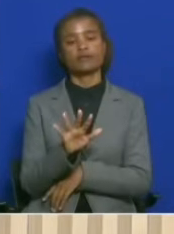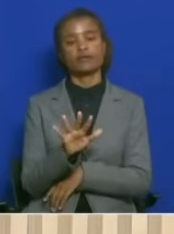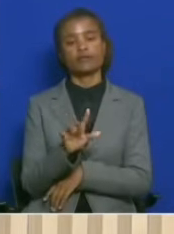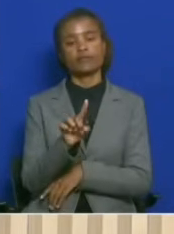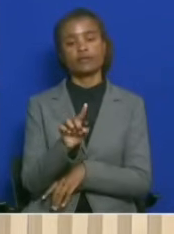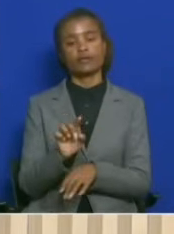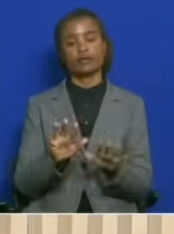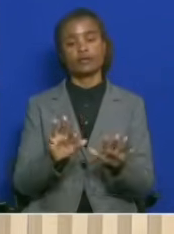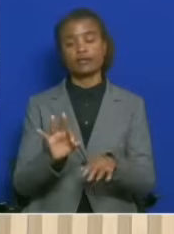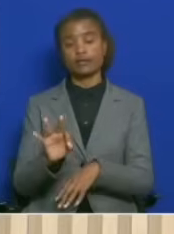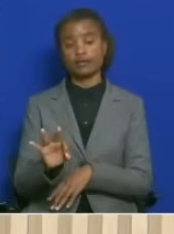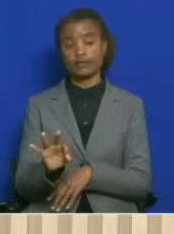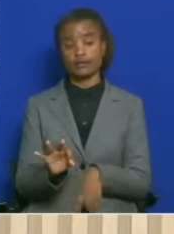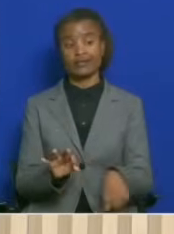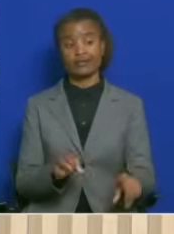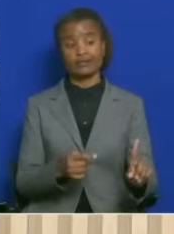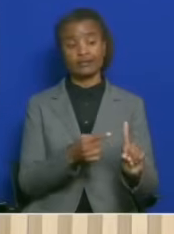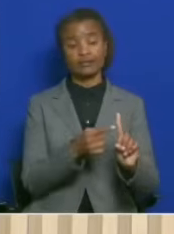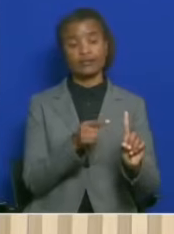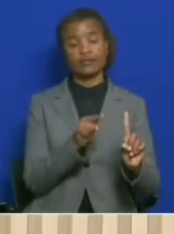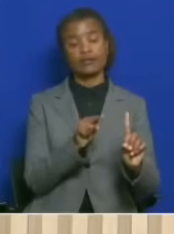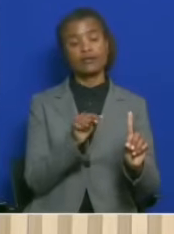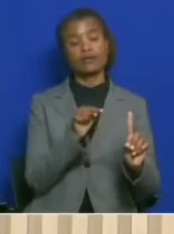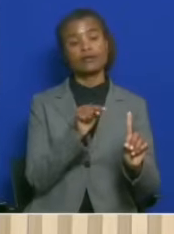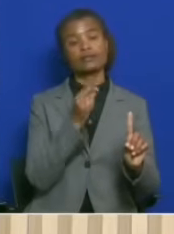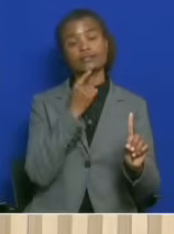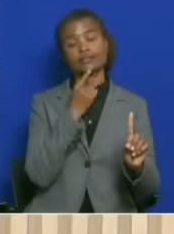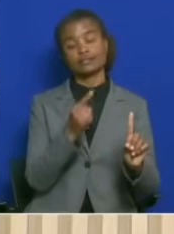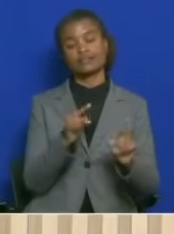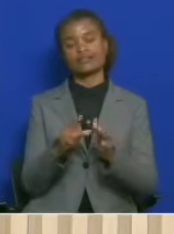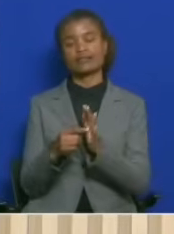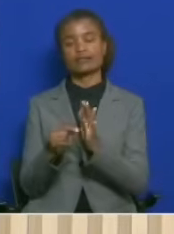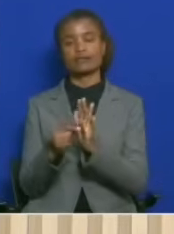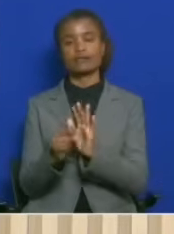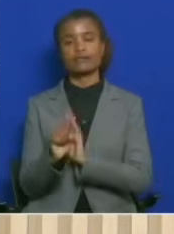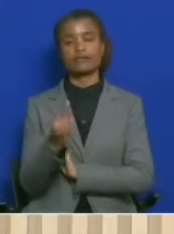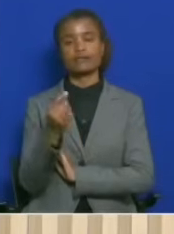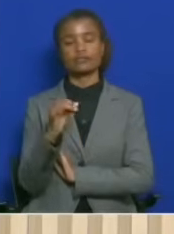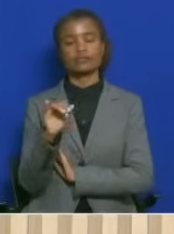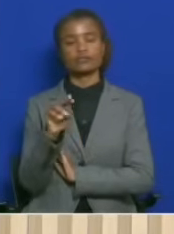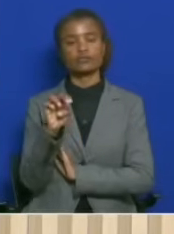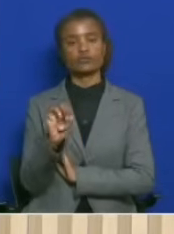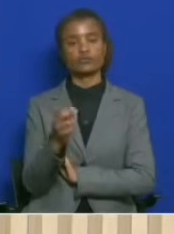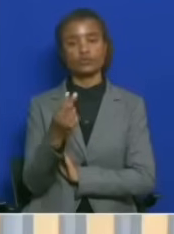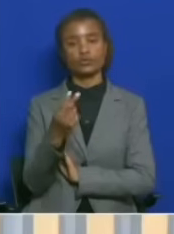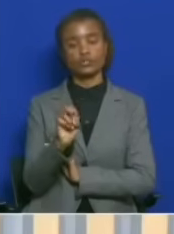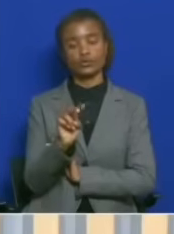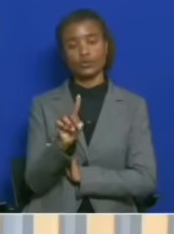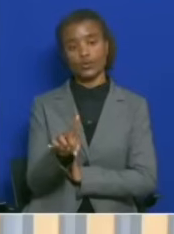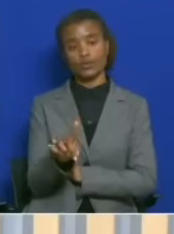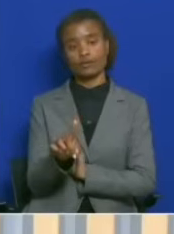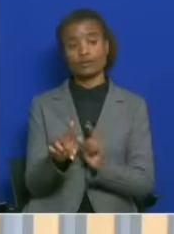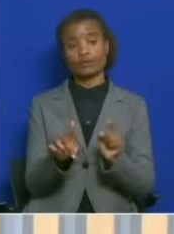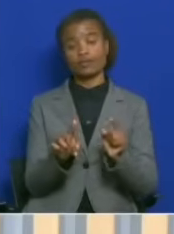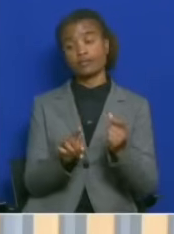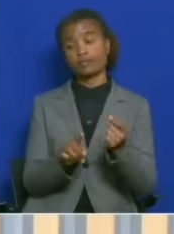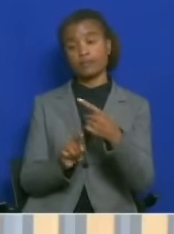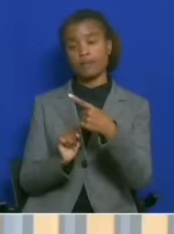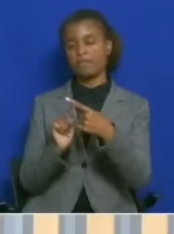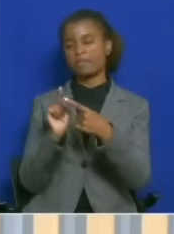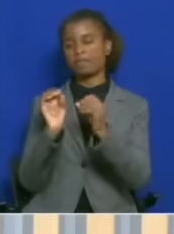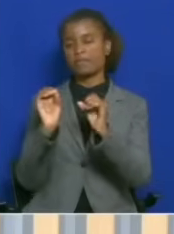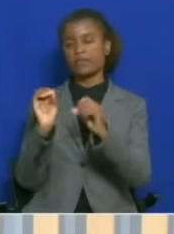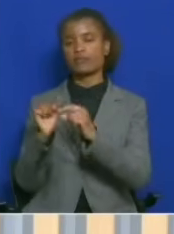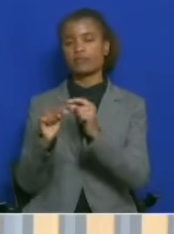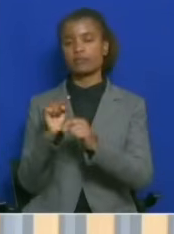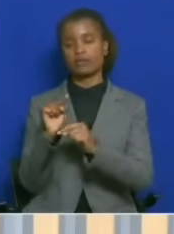this is on the 1st of June 2021, nothing on warehousing. Please, when you can, to message your man,